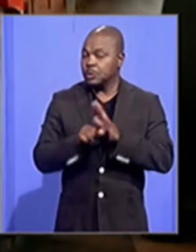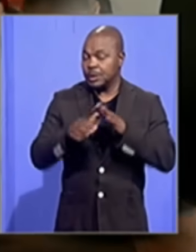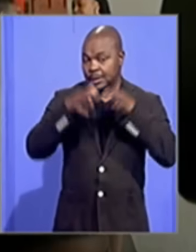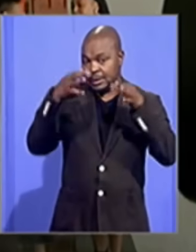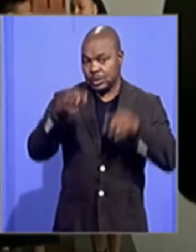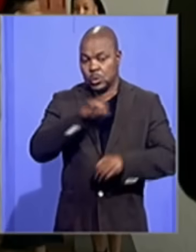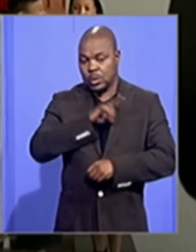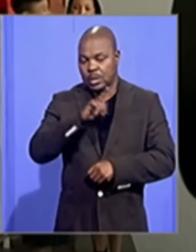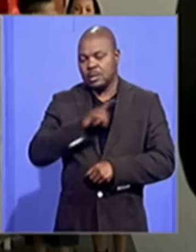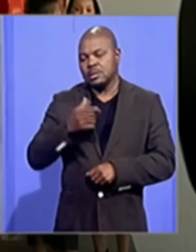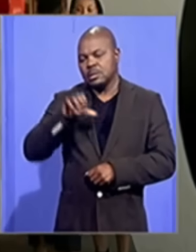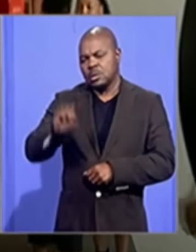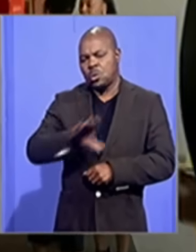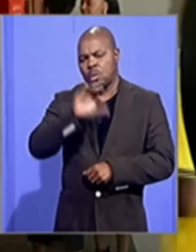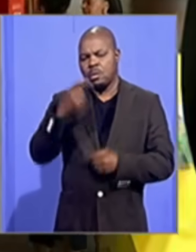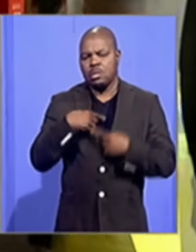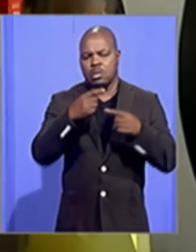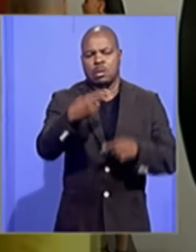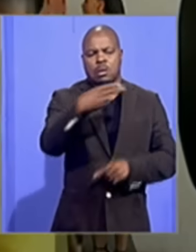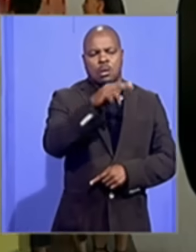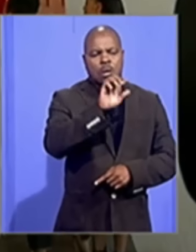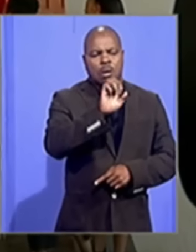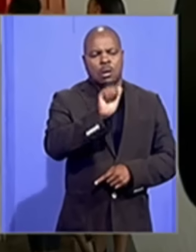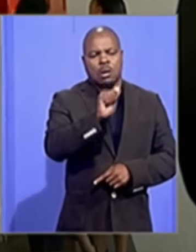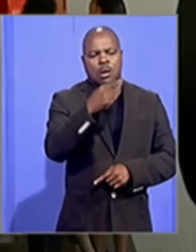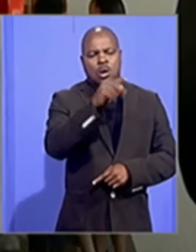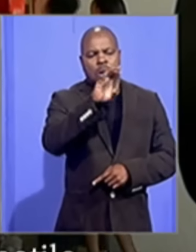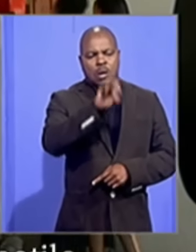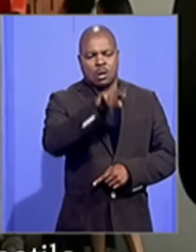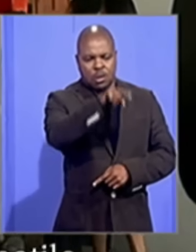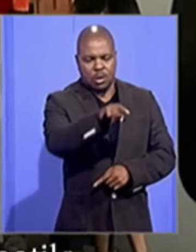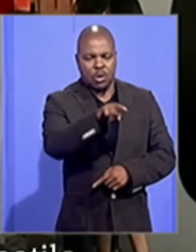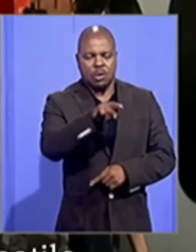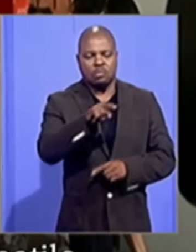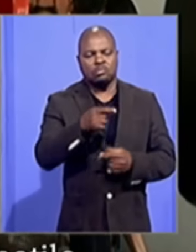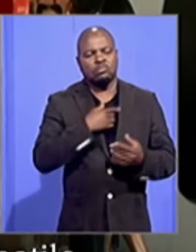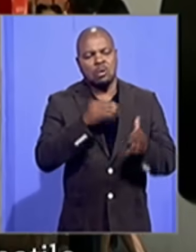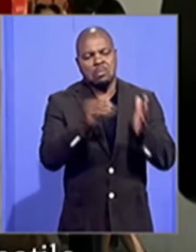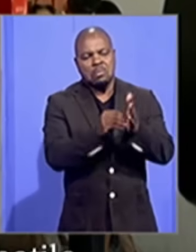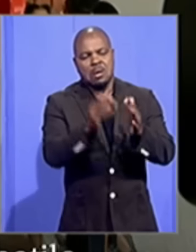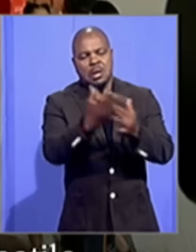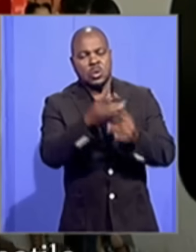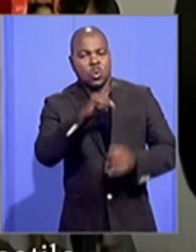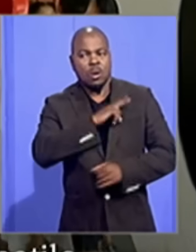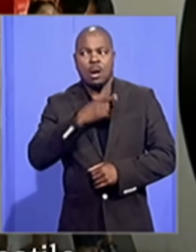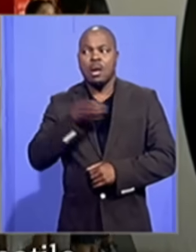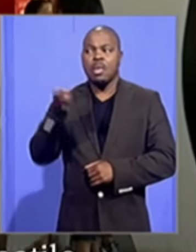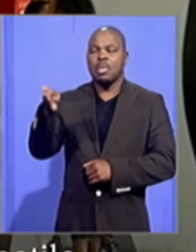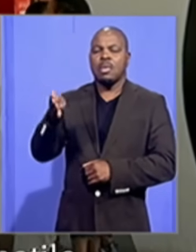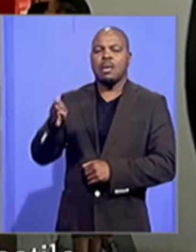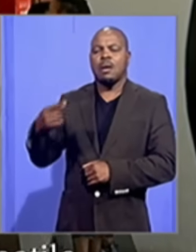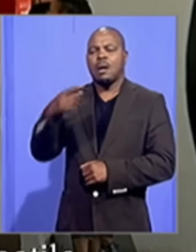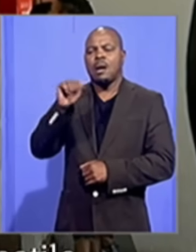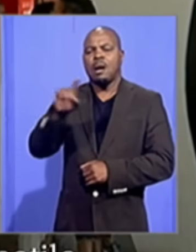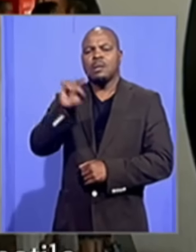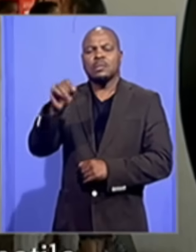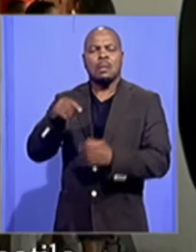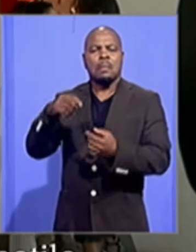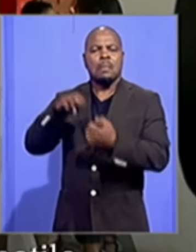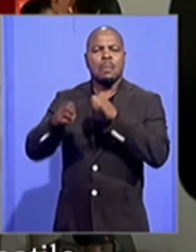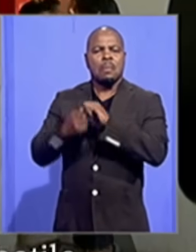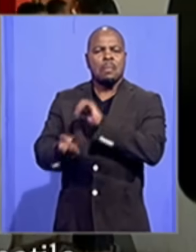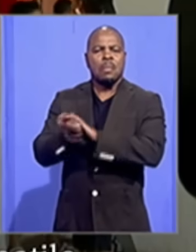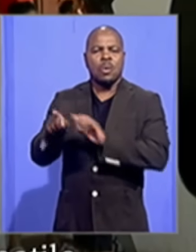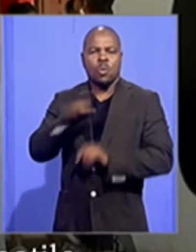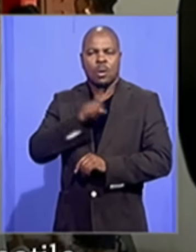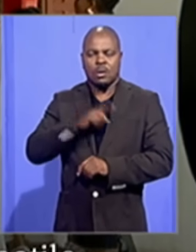Hague to stop the genocide that is currently happening in Gaza so that the country does not have regrets in